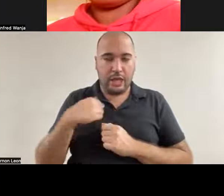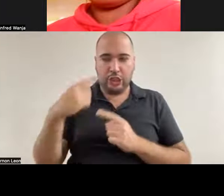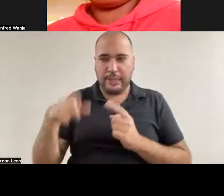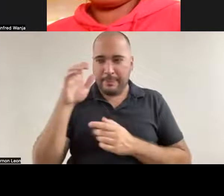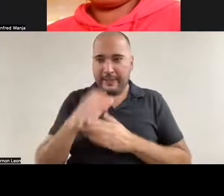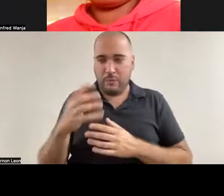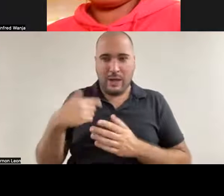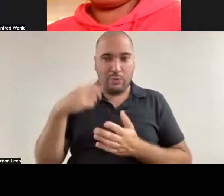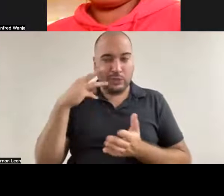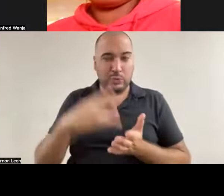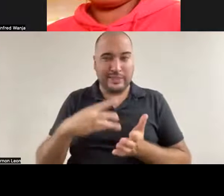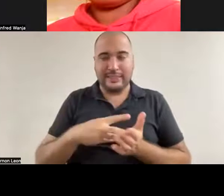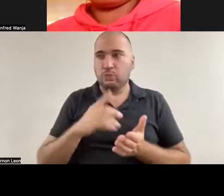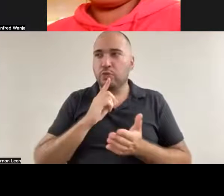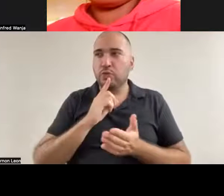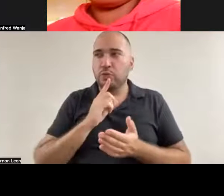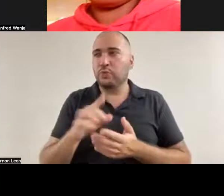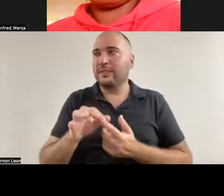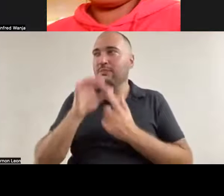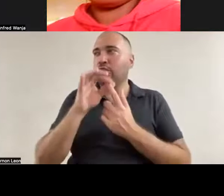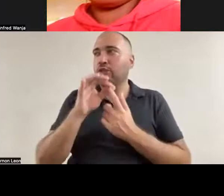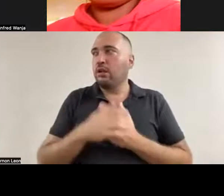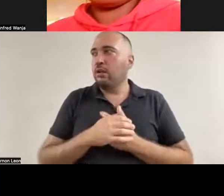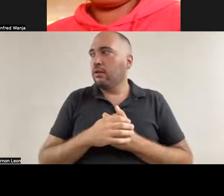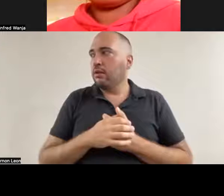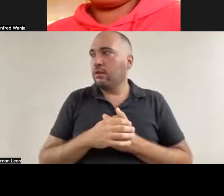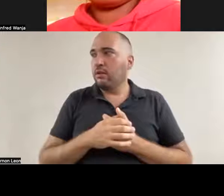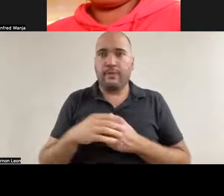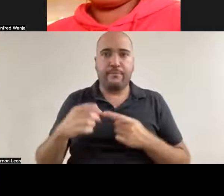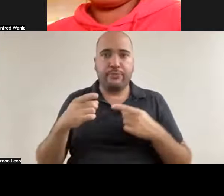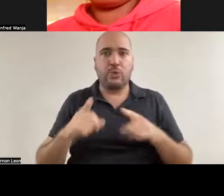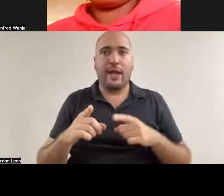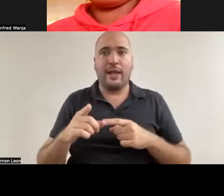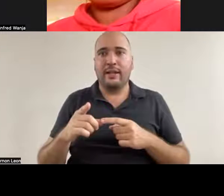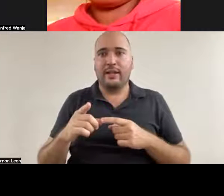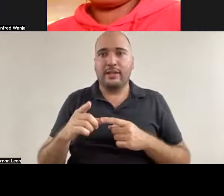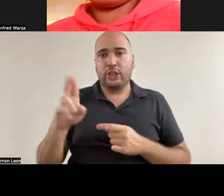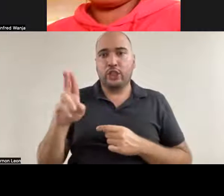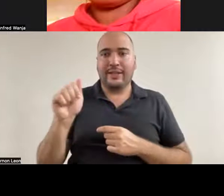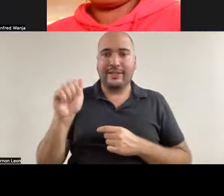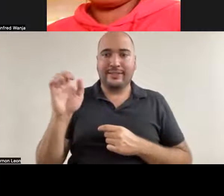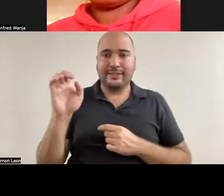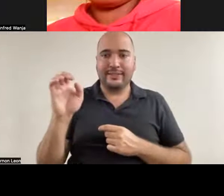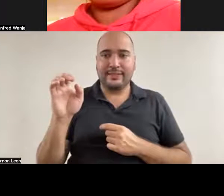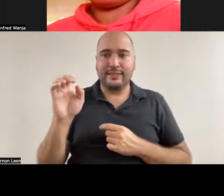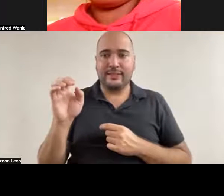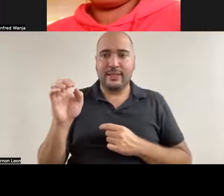witnessing. It was truly special. And while UAE is